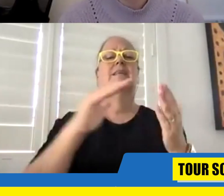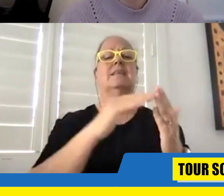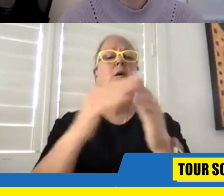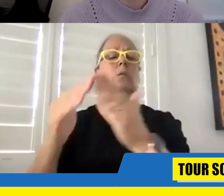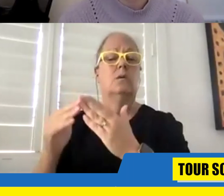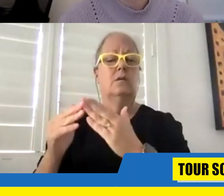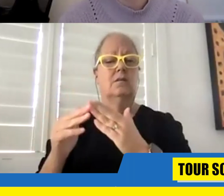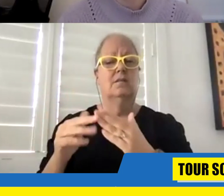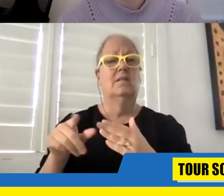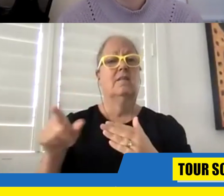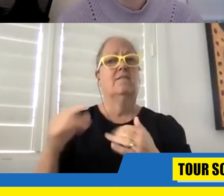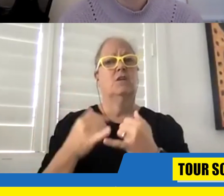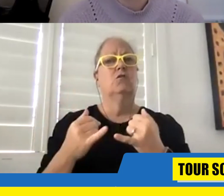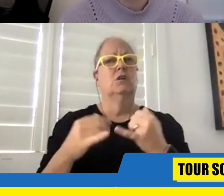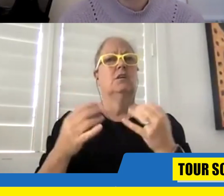a stronger